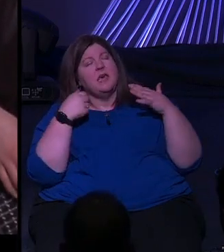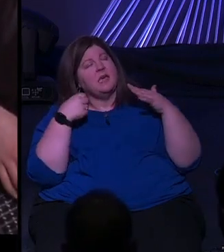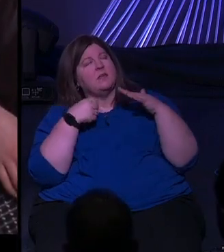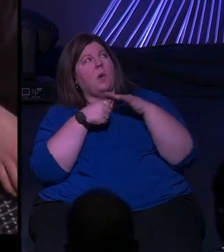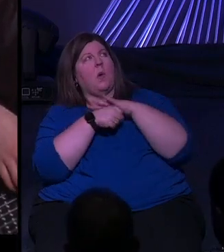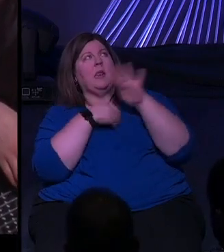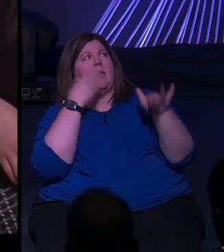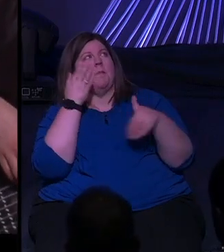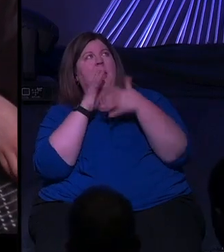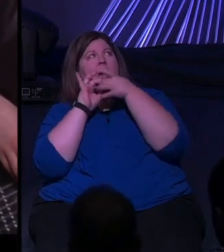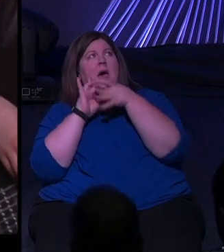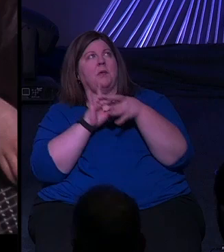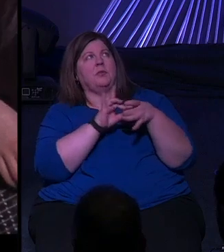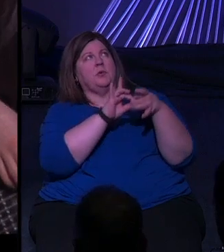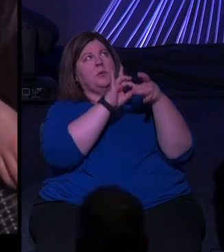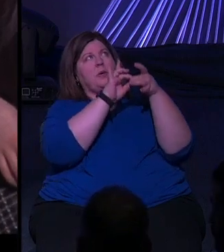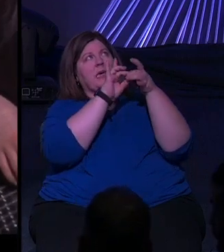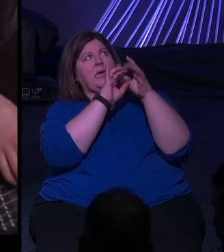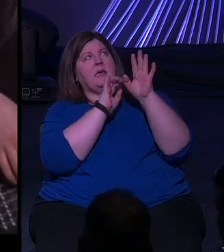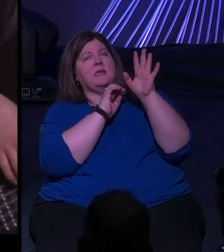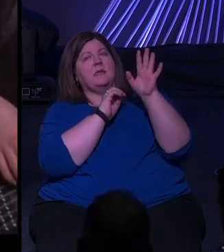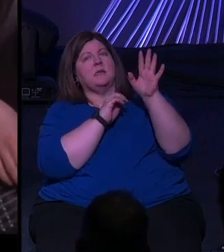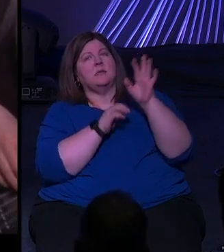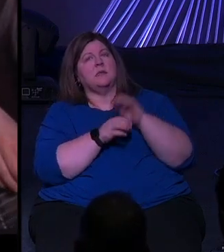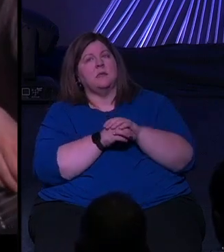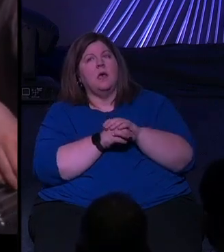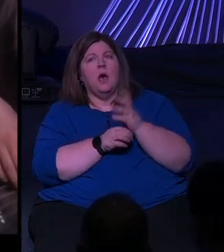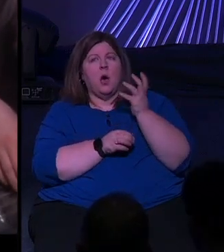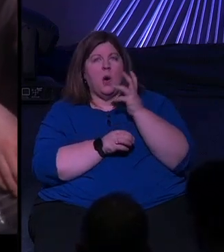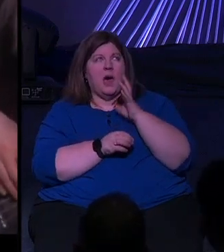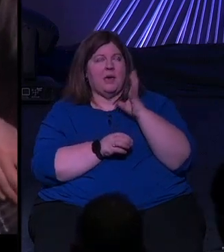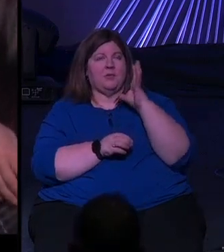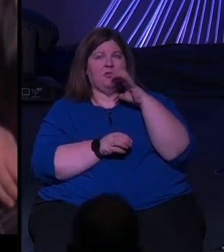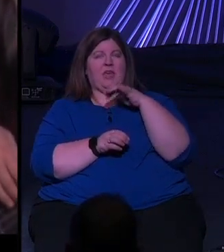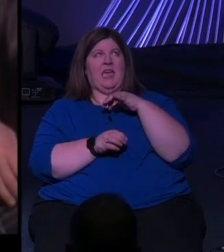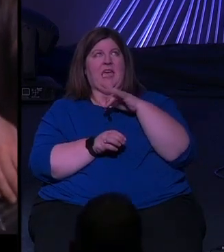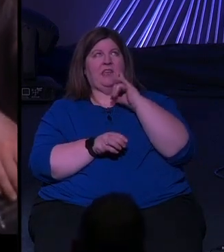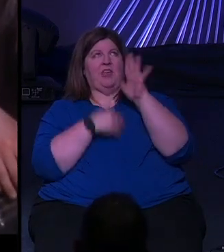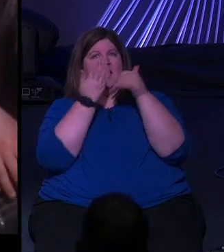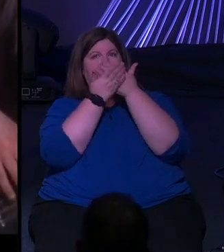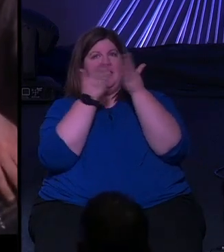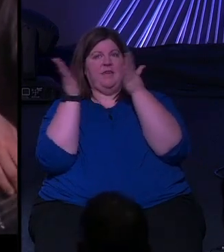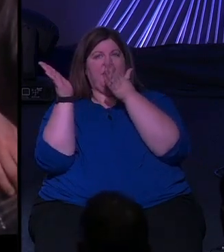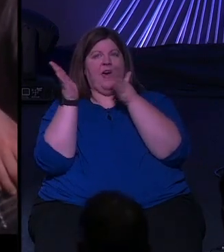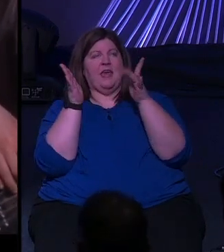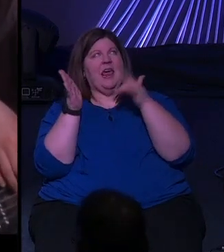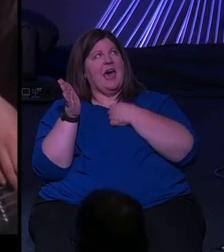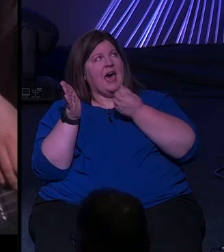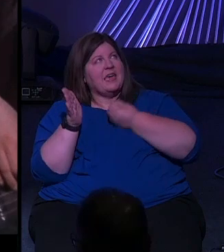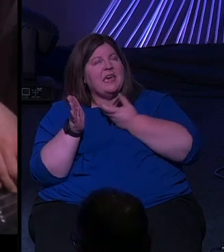life is wholly bound to His. Oh, how strange and